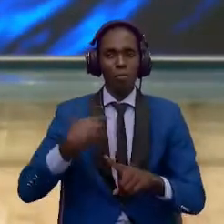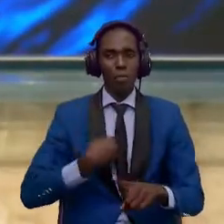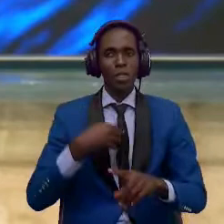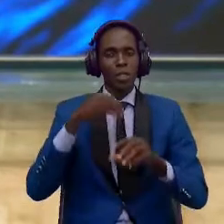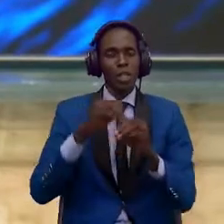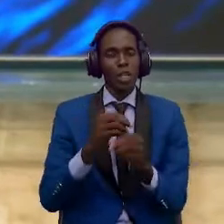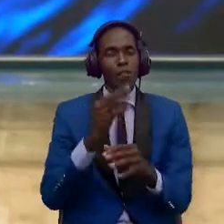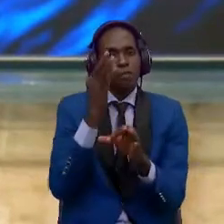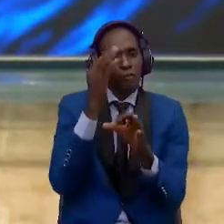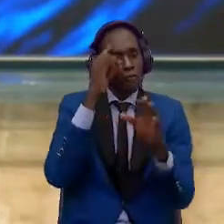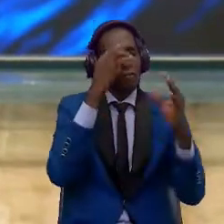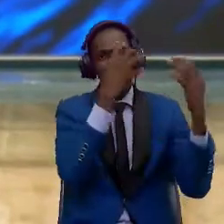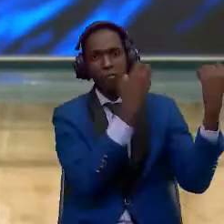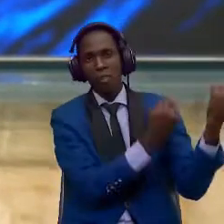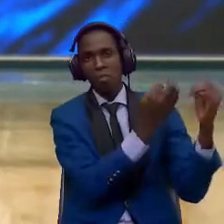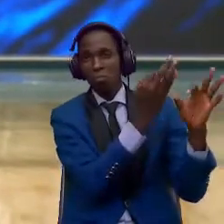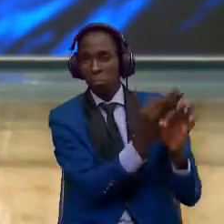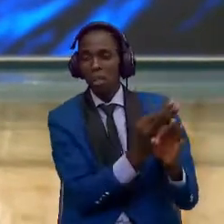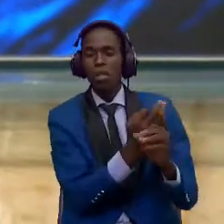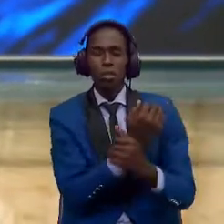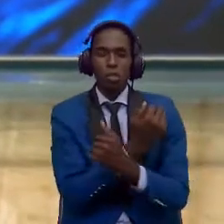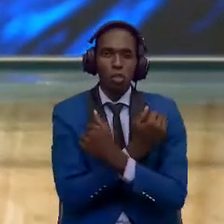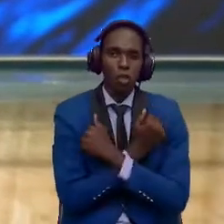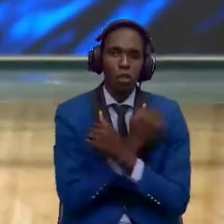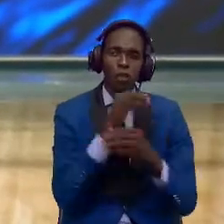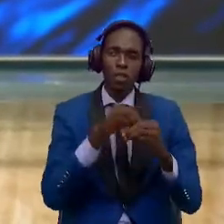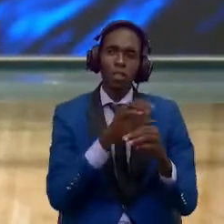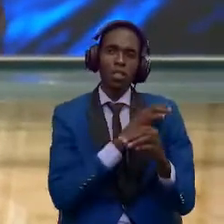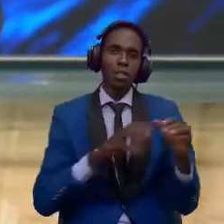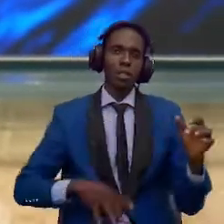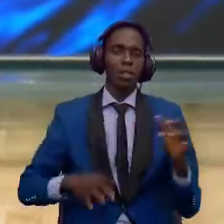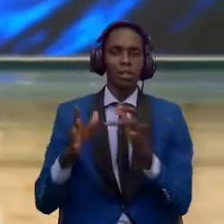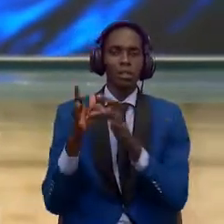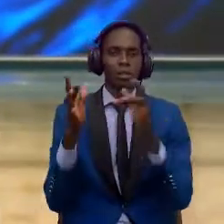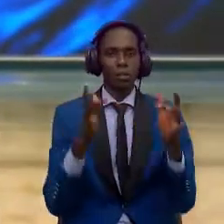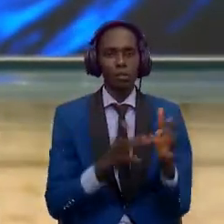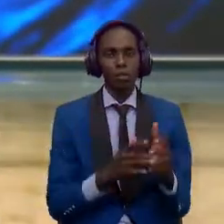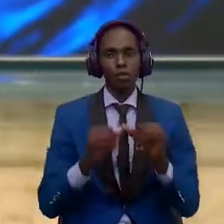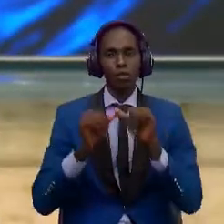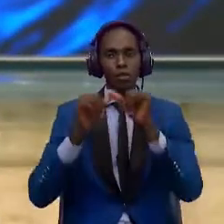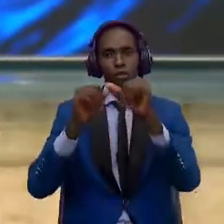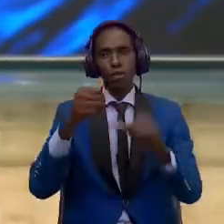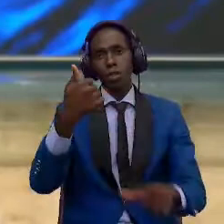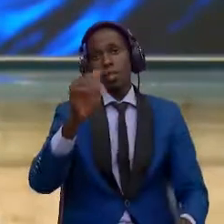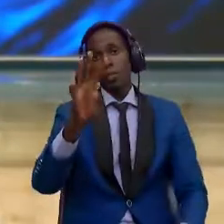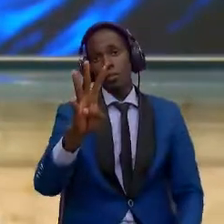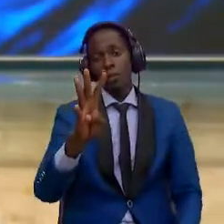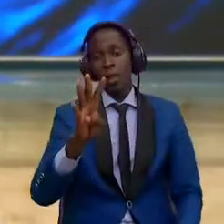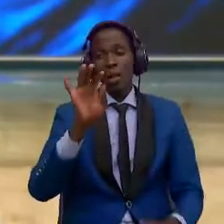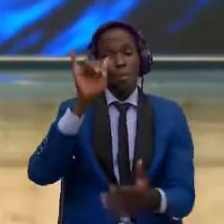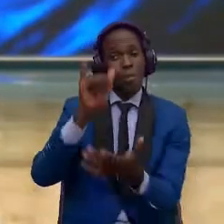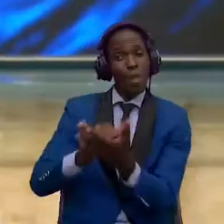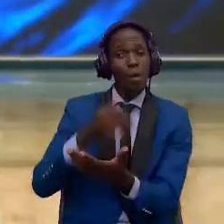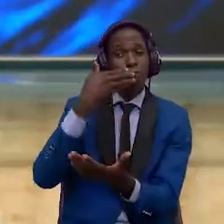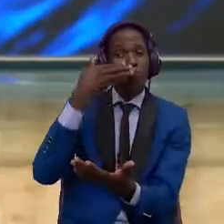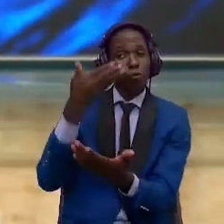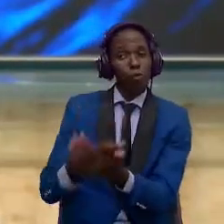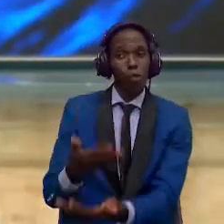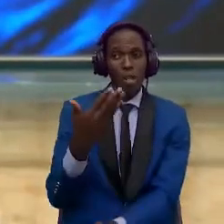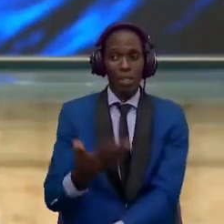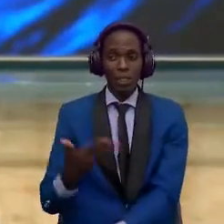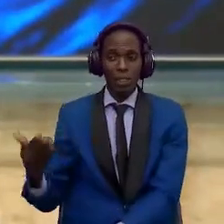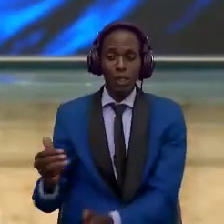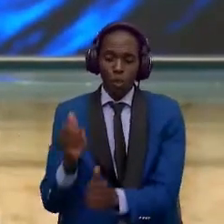love which is in Christ Jesus. And then in verse 14, he said, that good thing which